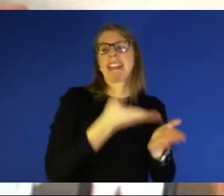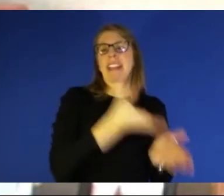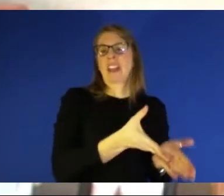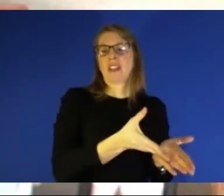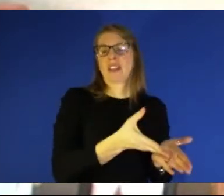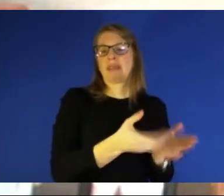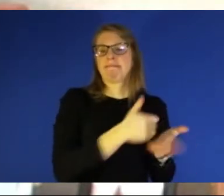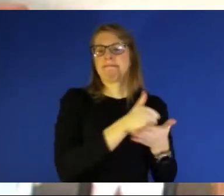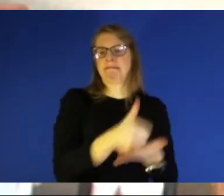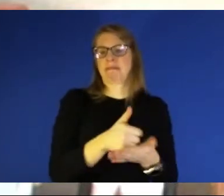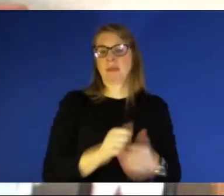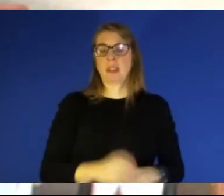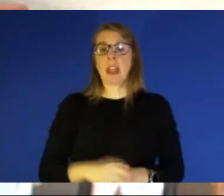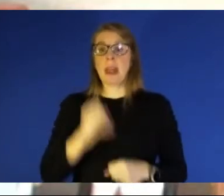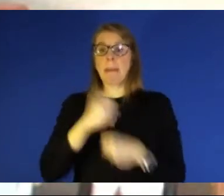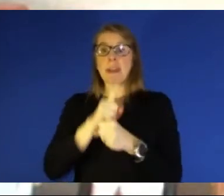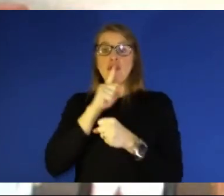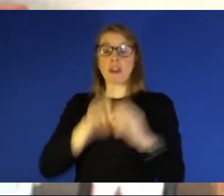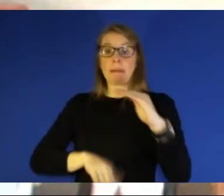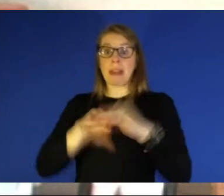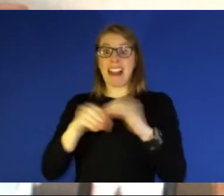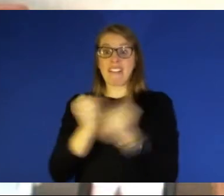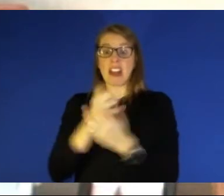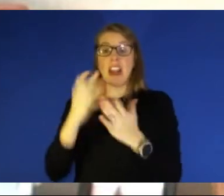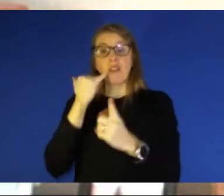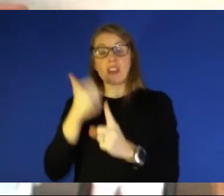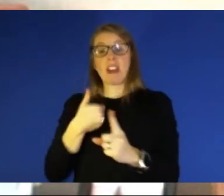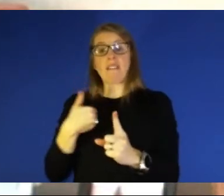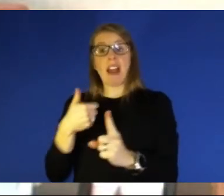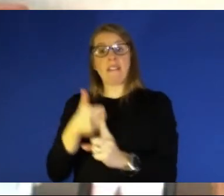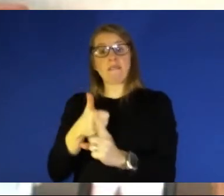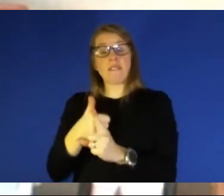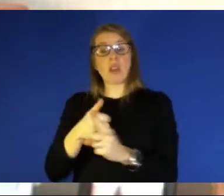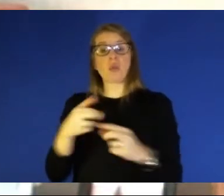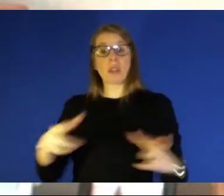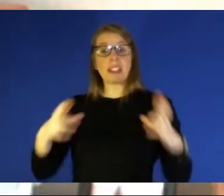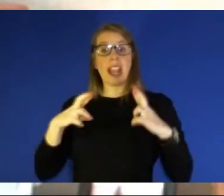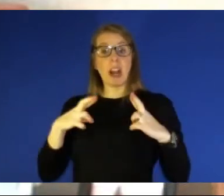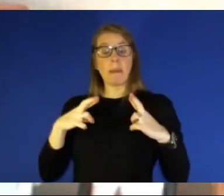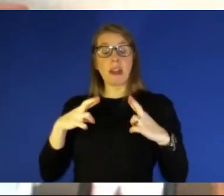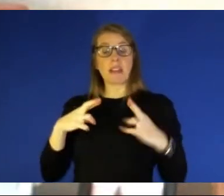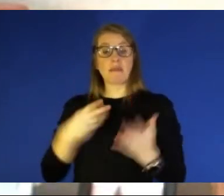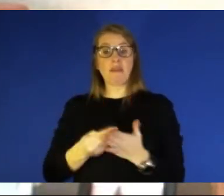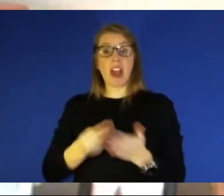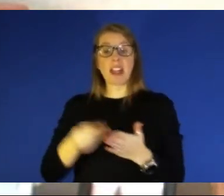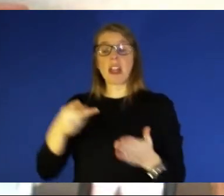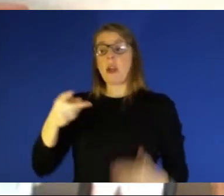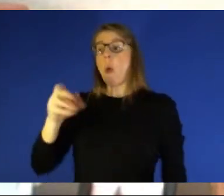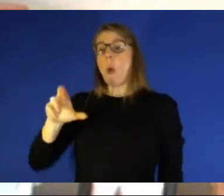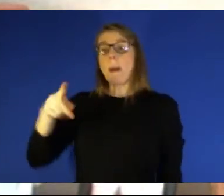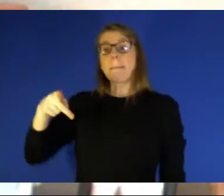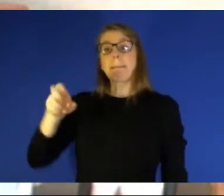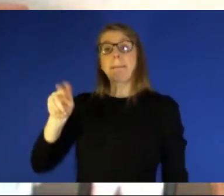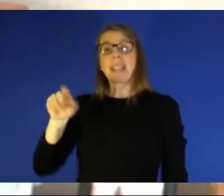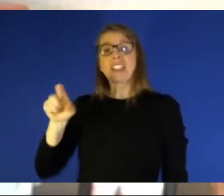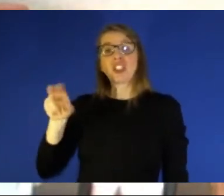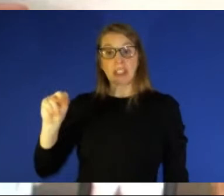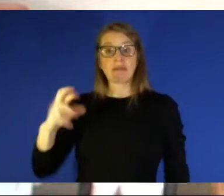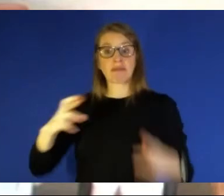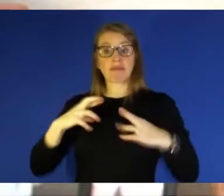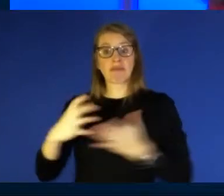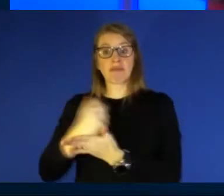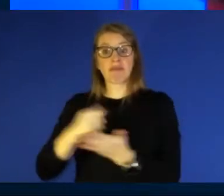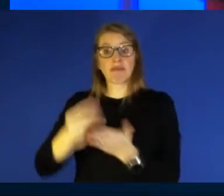can. If you do have a retirement fund or pension funds available to you, that you're really maximizing everything that you